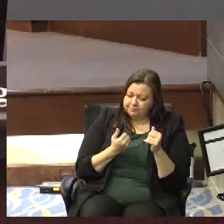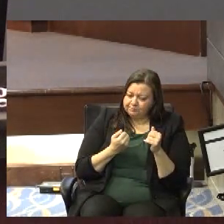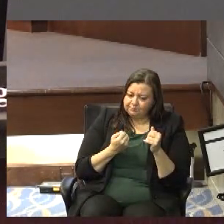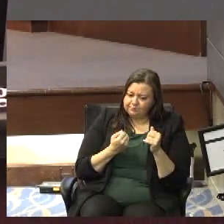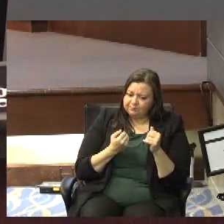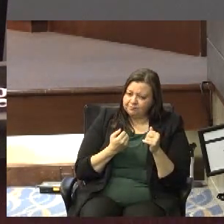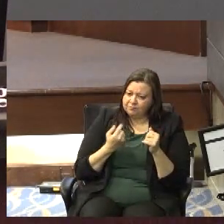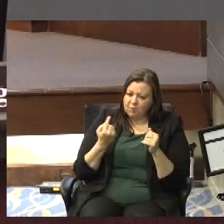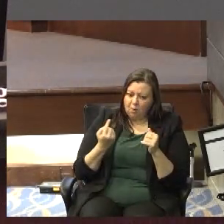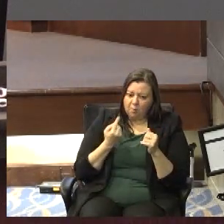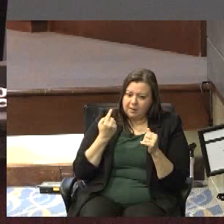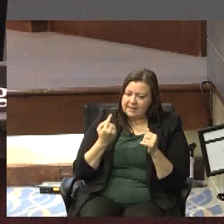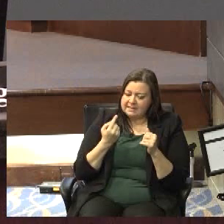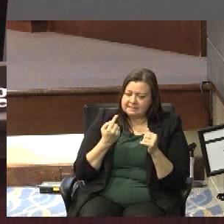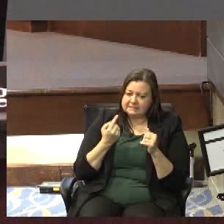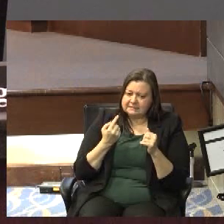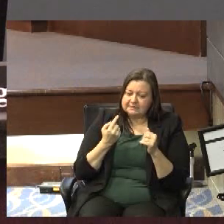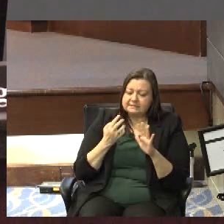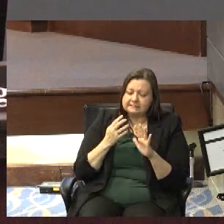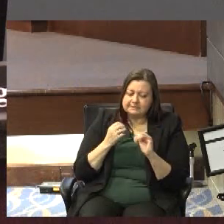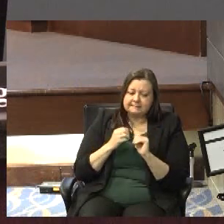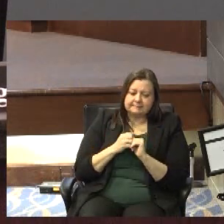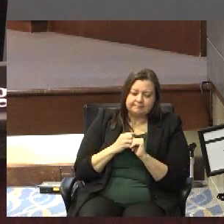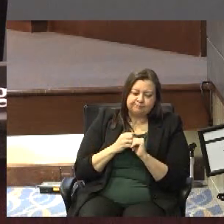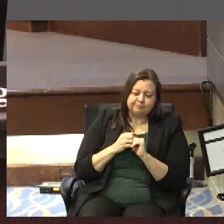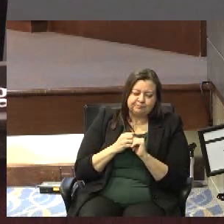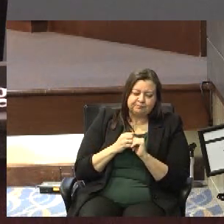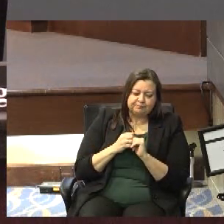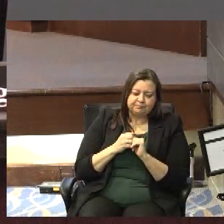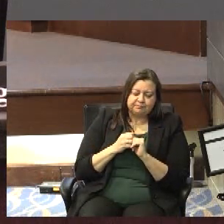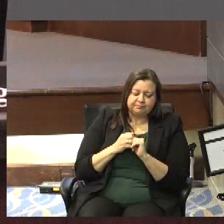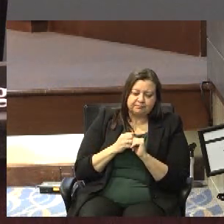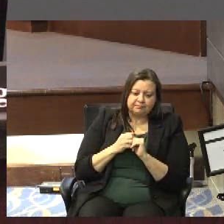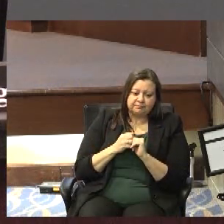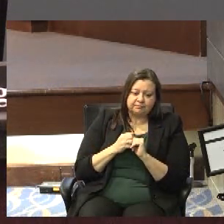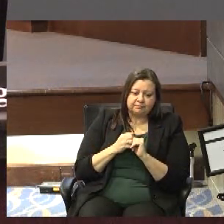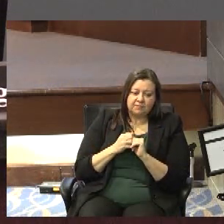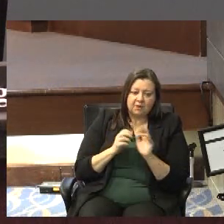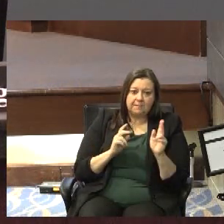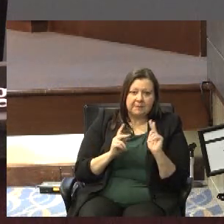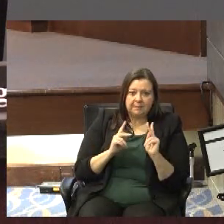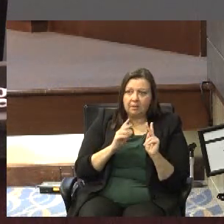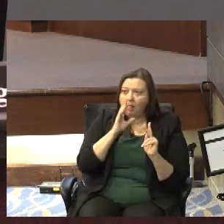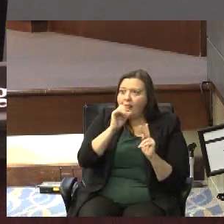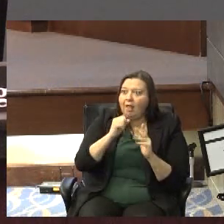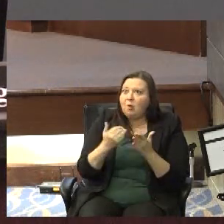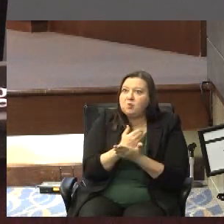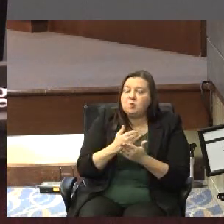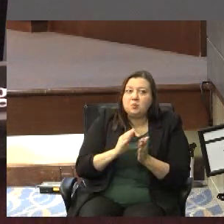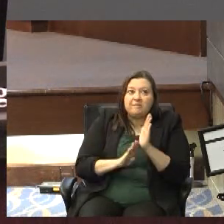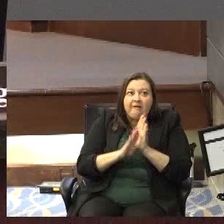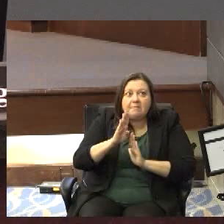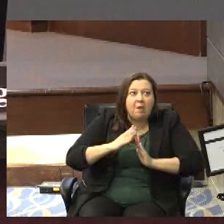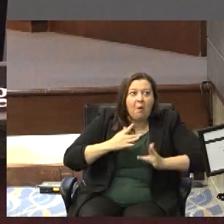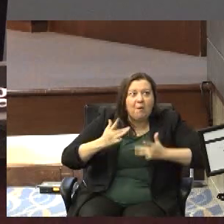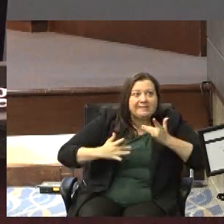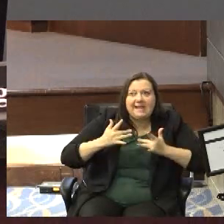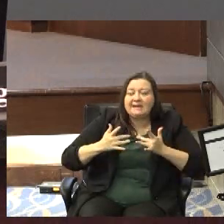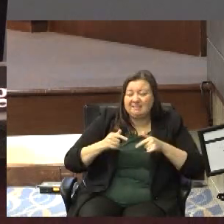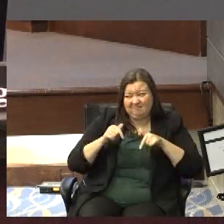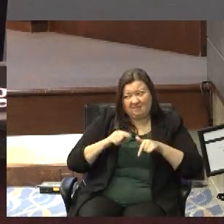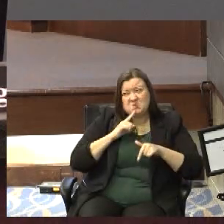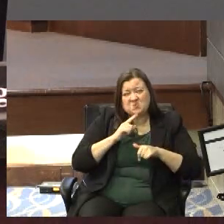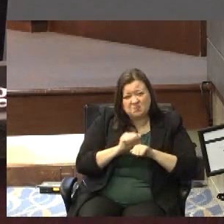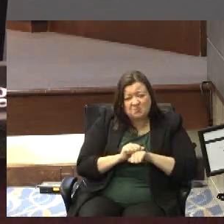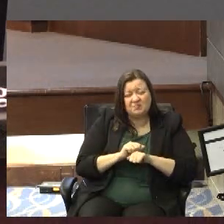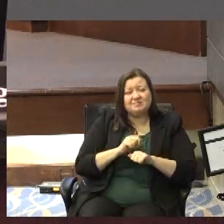always caught in the tension as a public servant of new development being exciting, and this is very, very exciting, especially providing connectivity along